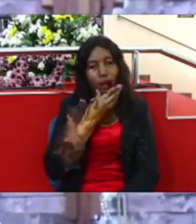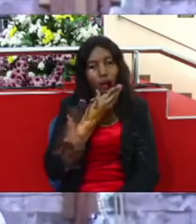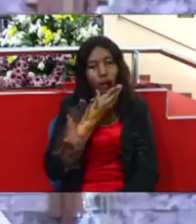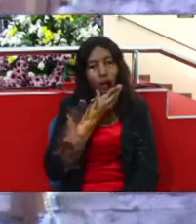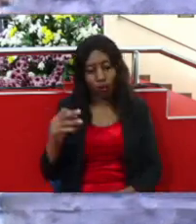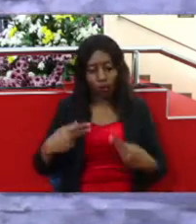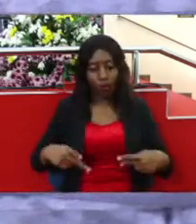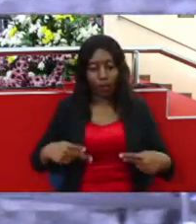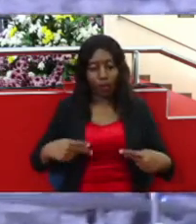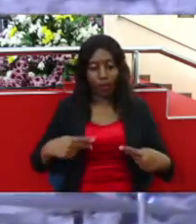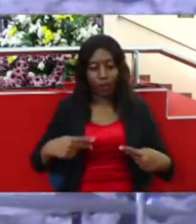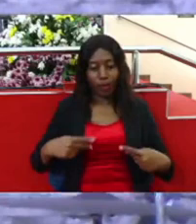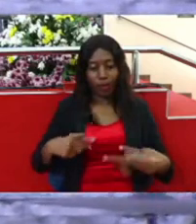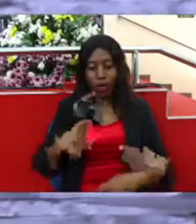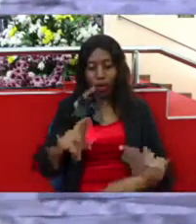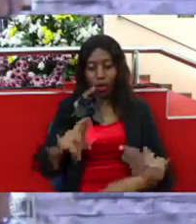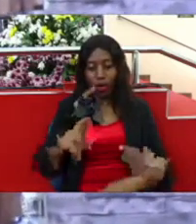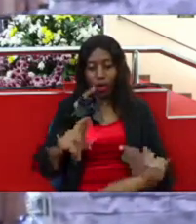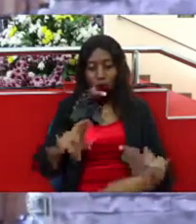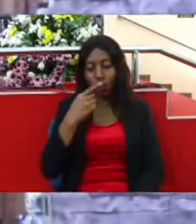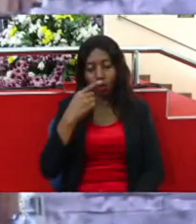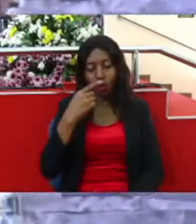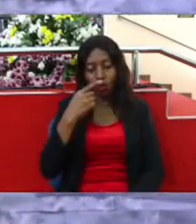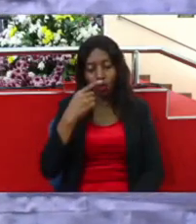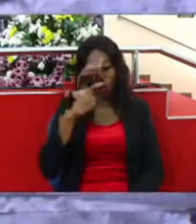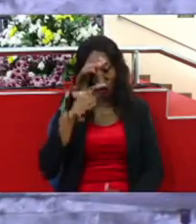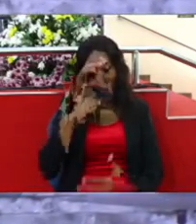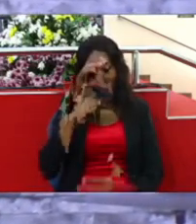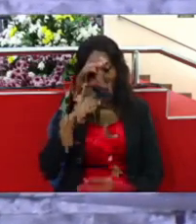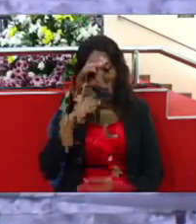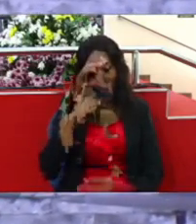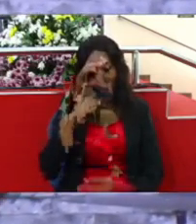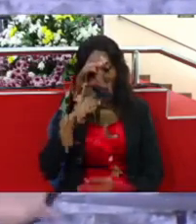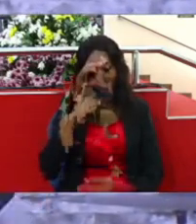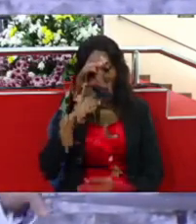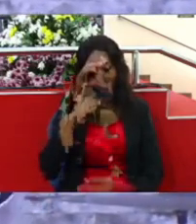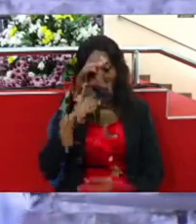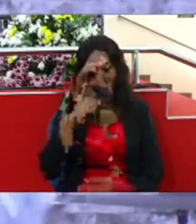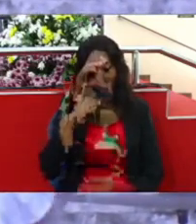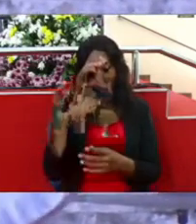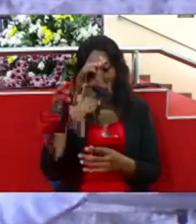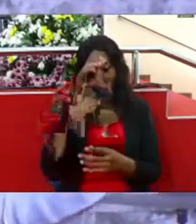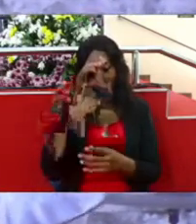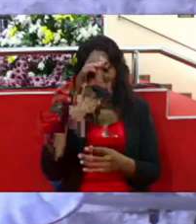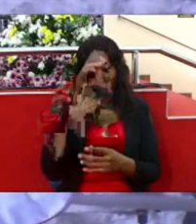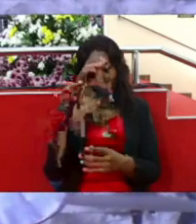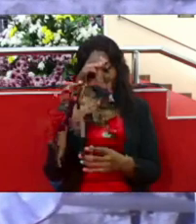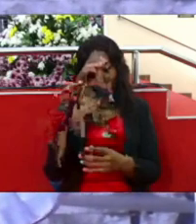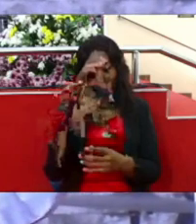believe the word. And we find ourselves there. I find myself there many times. I believe the